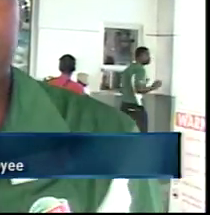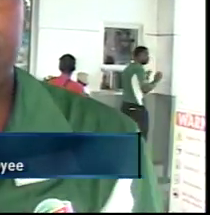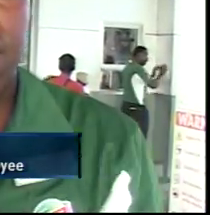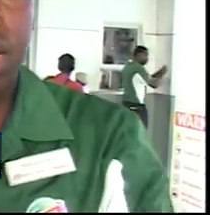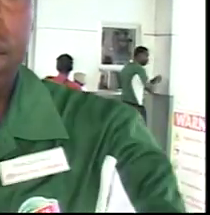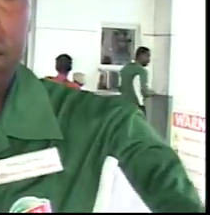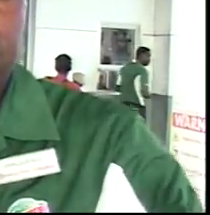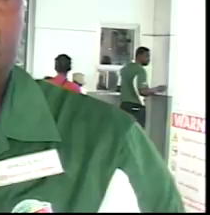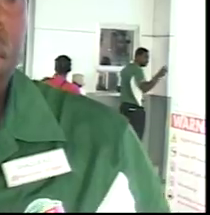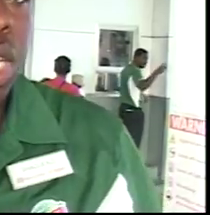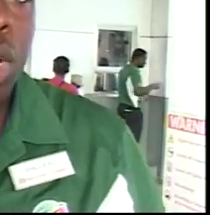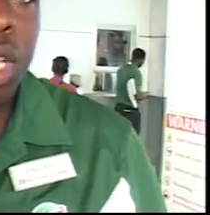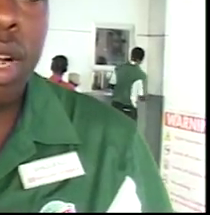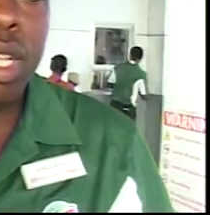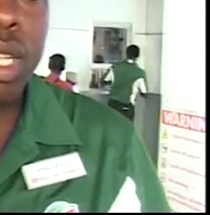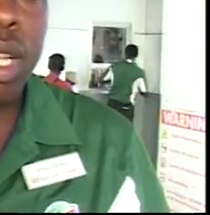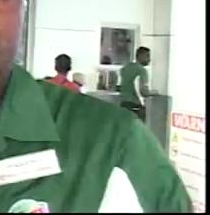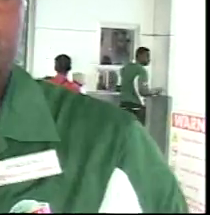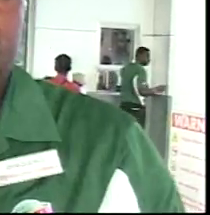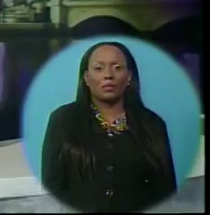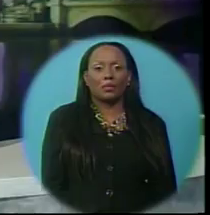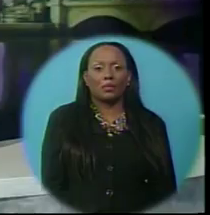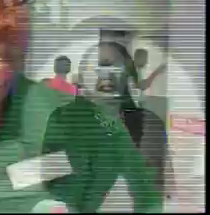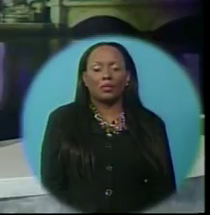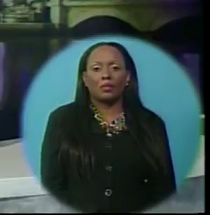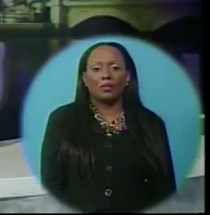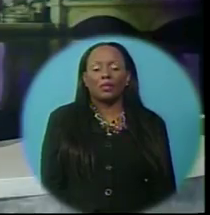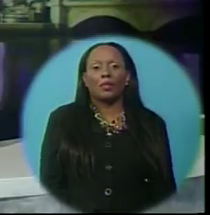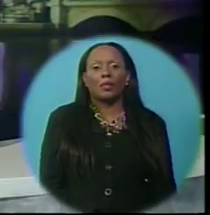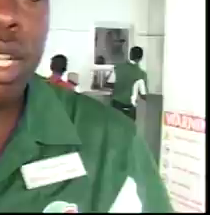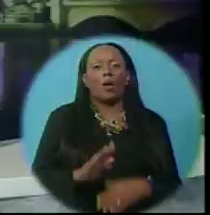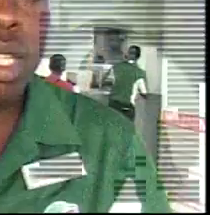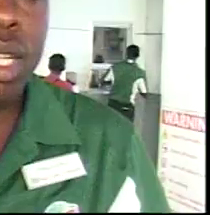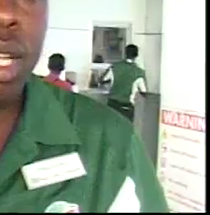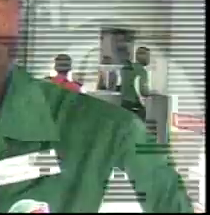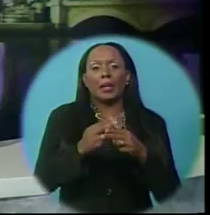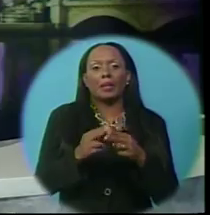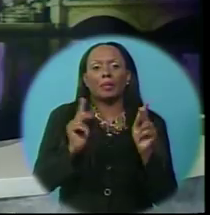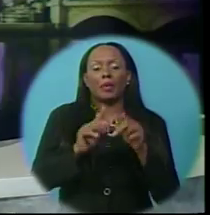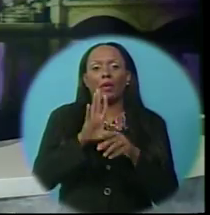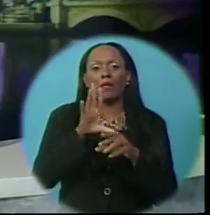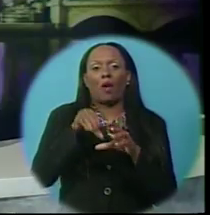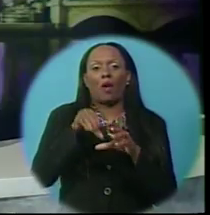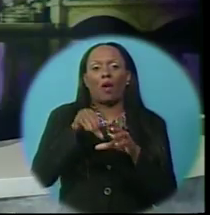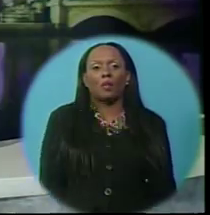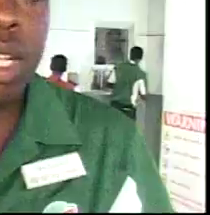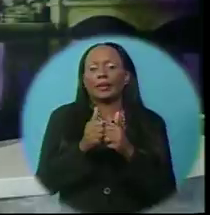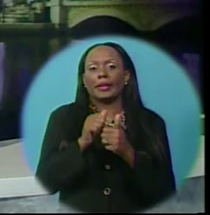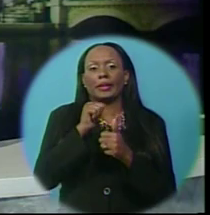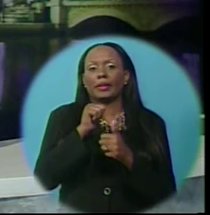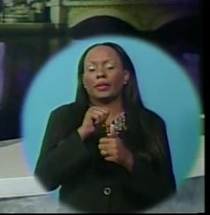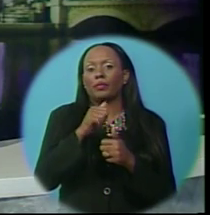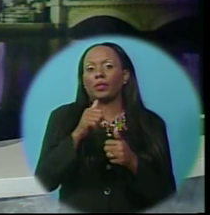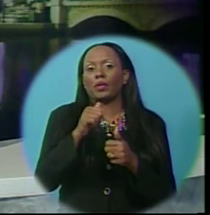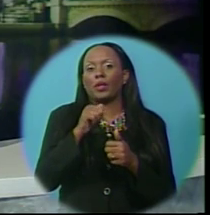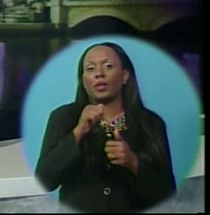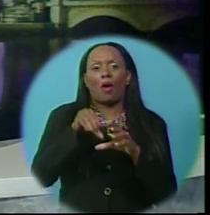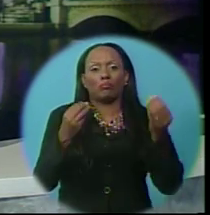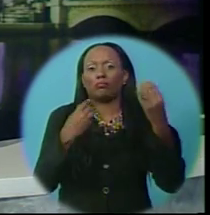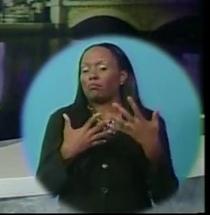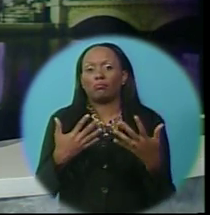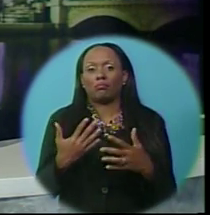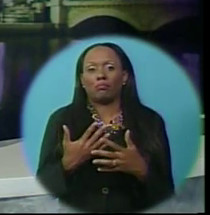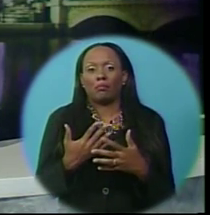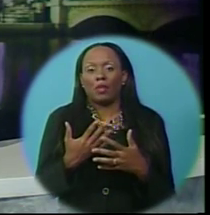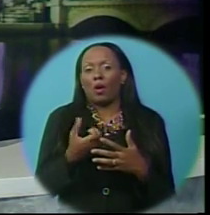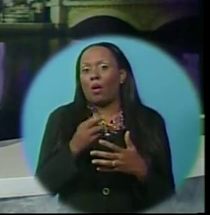up, then we just wait till the rest. Names of the accident were available up to news, nor